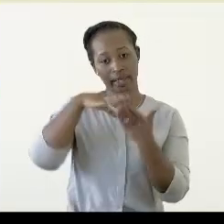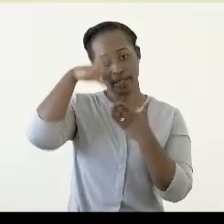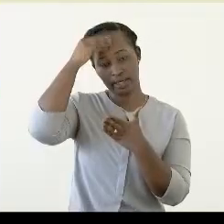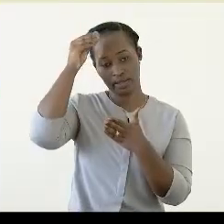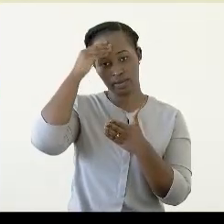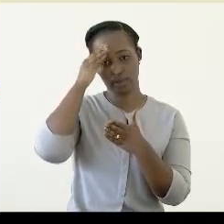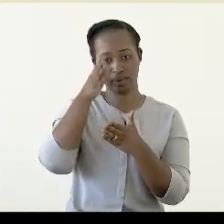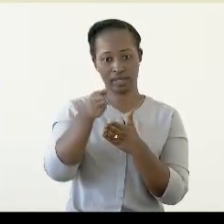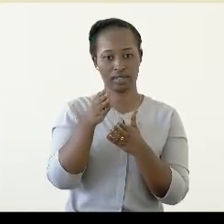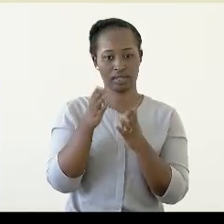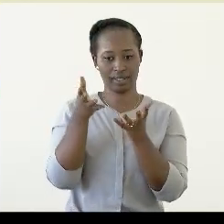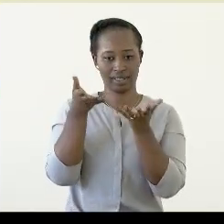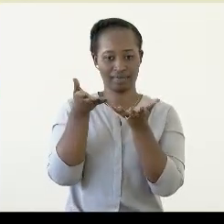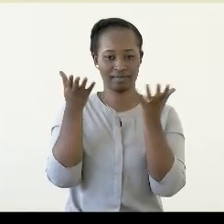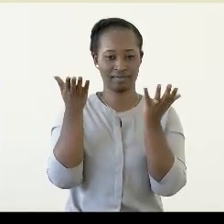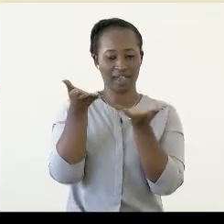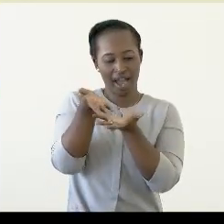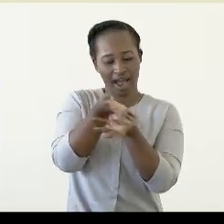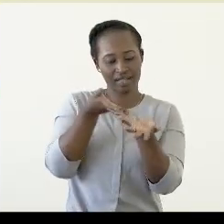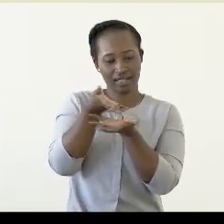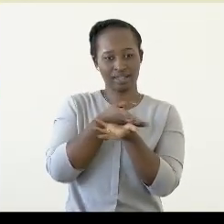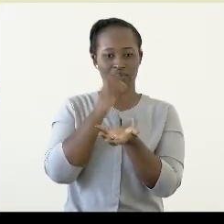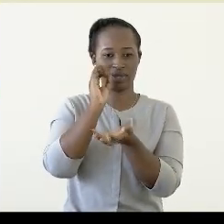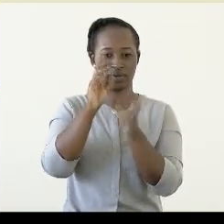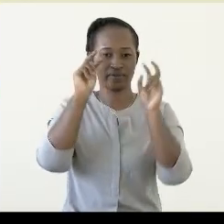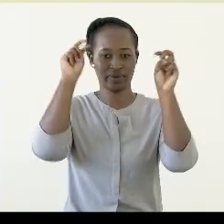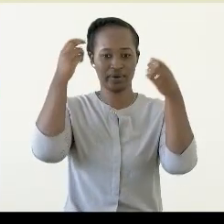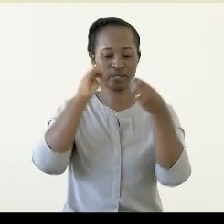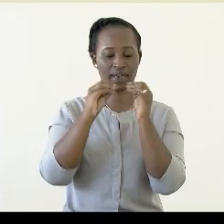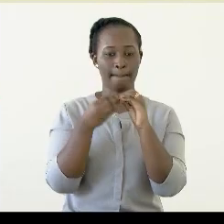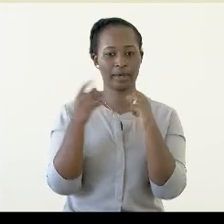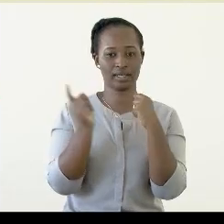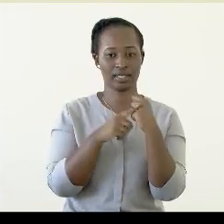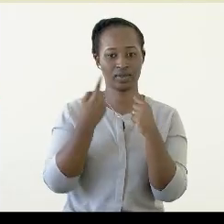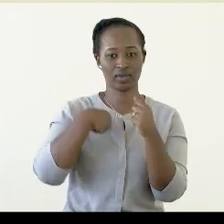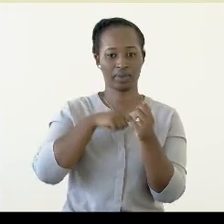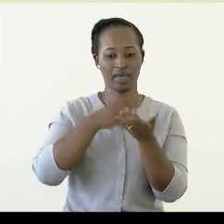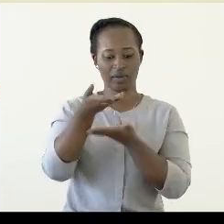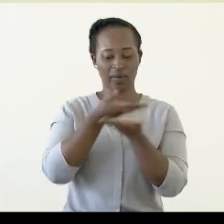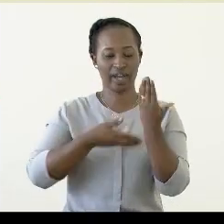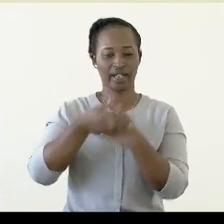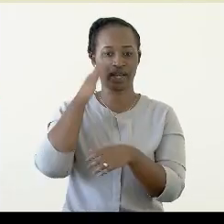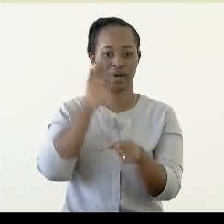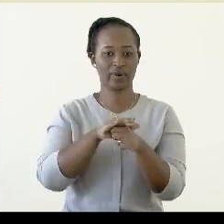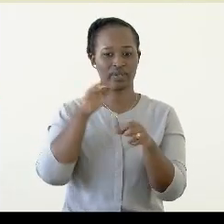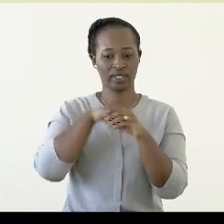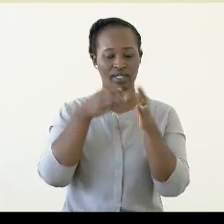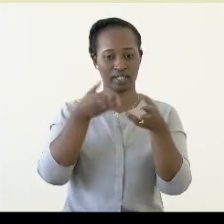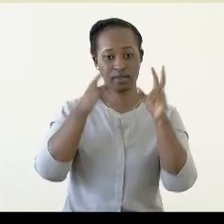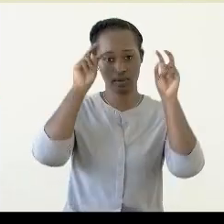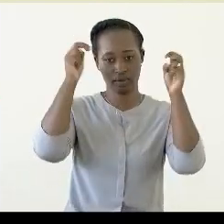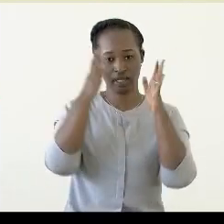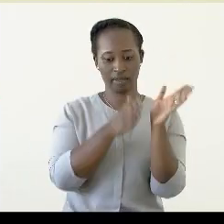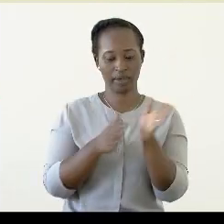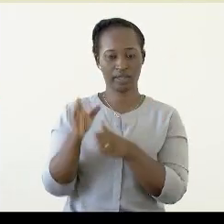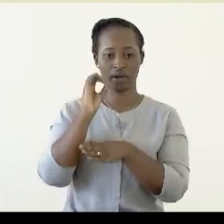which is the assessment of unit number 6. We have discussed a lot in this unit, the